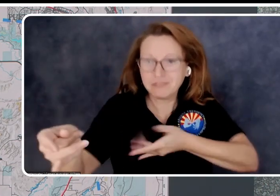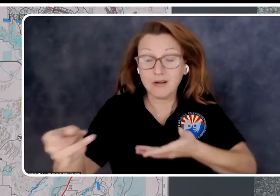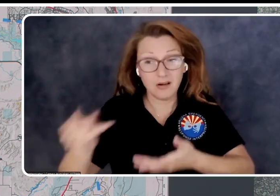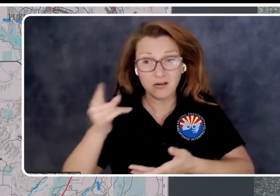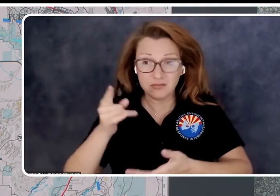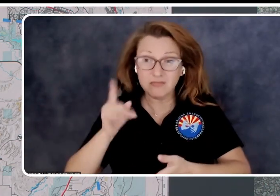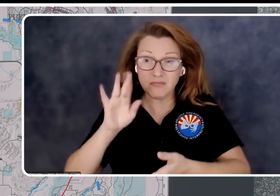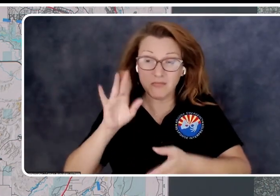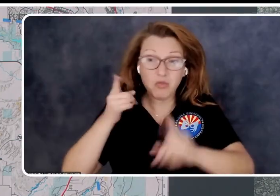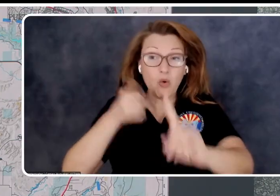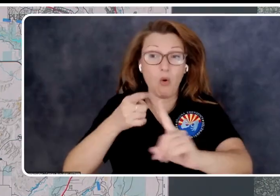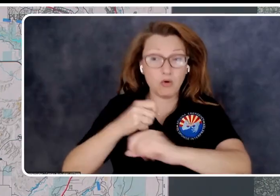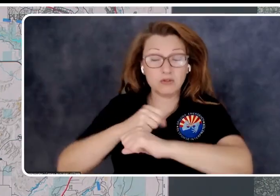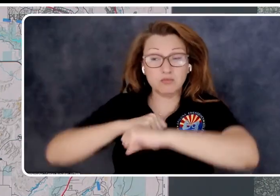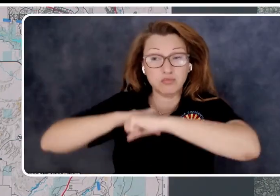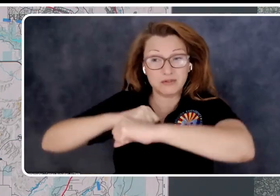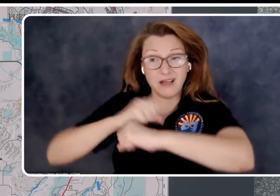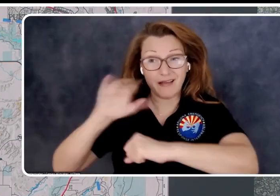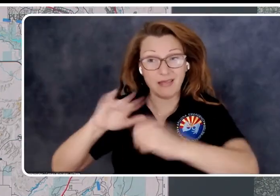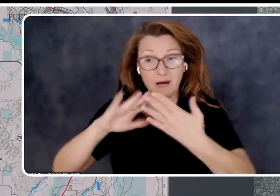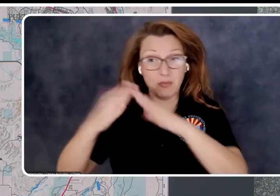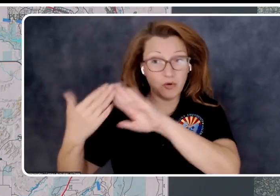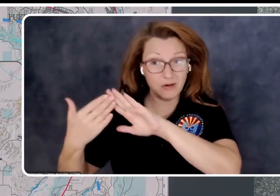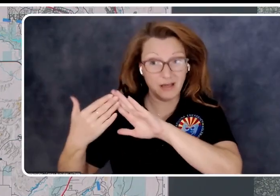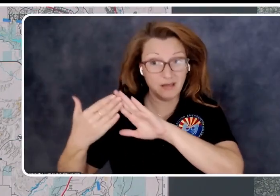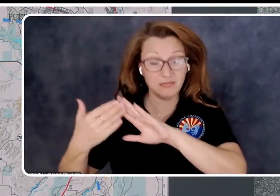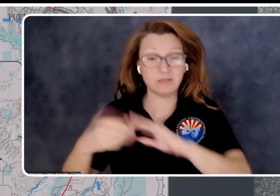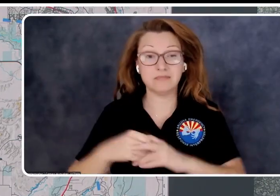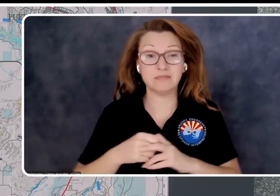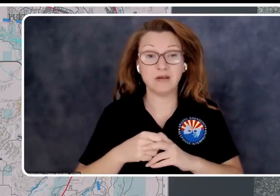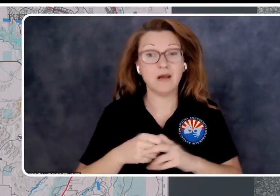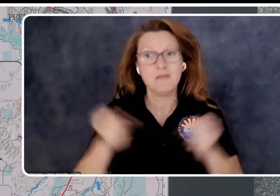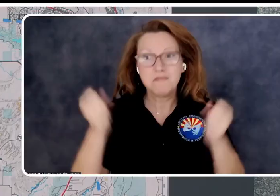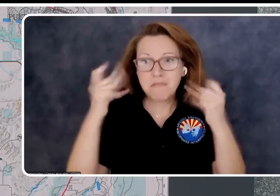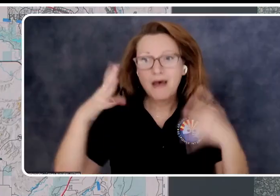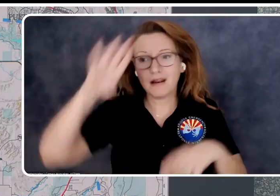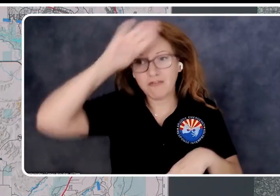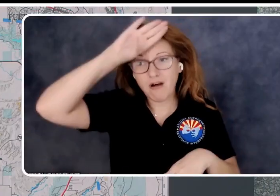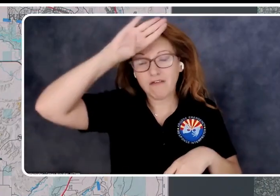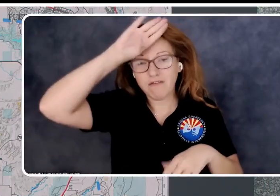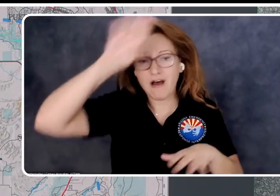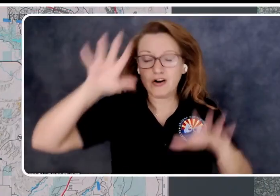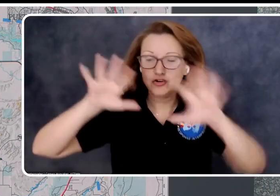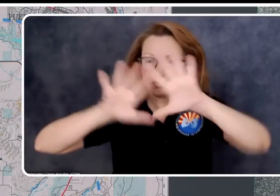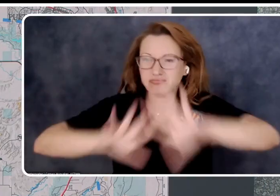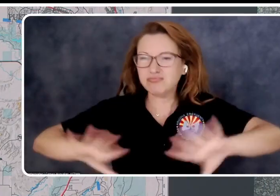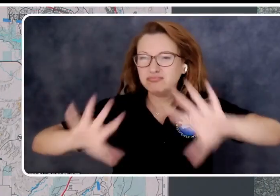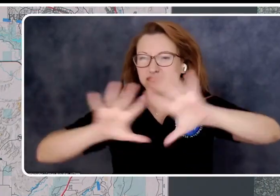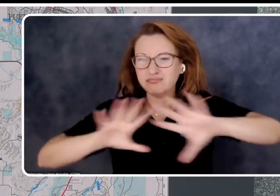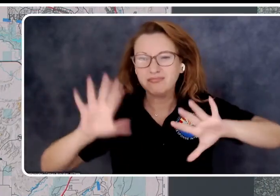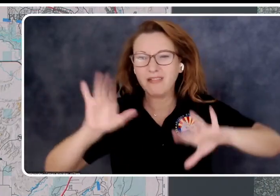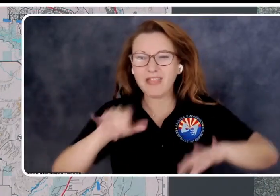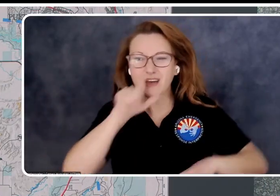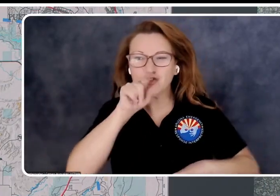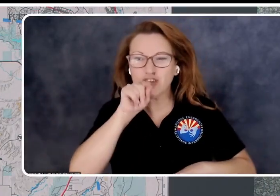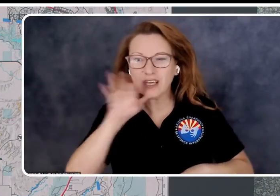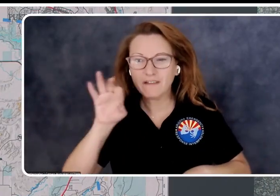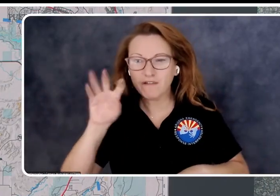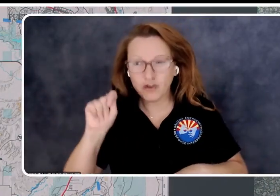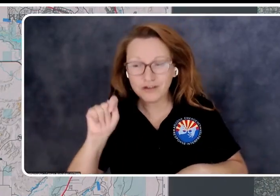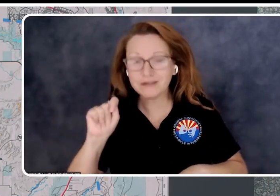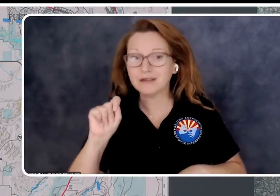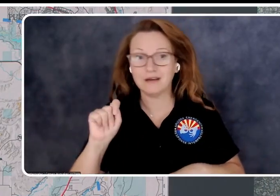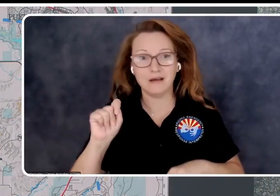to protect it ultimately. So things are looking really good in there. We've got a lot of firefighters on both sides of the Chicken Foot. They're really